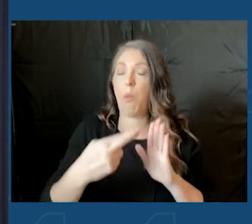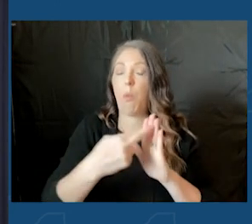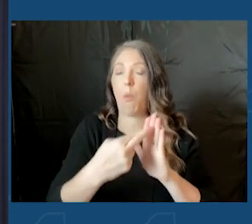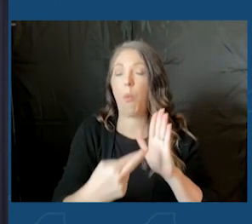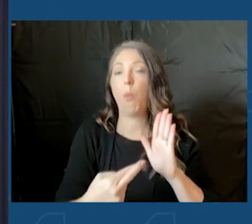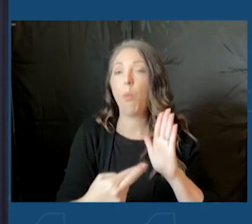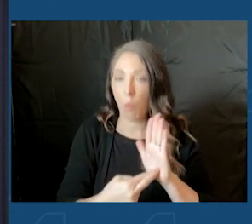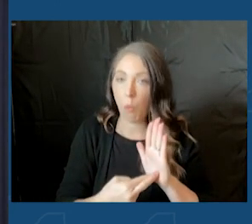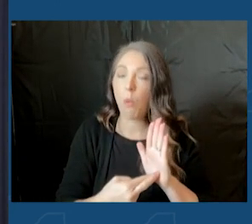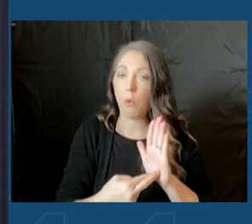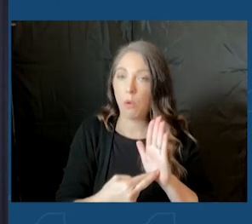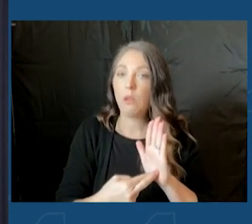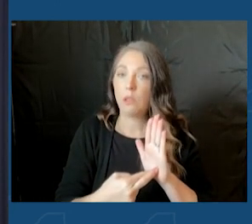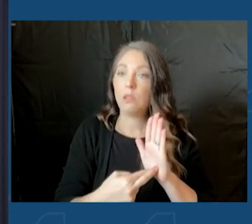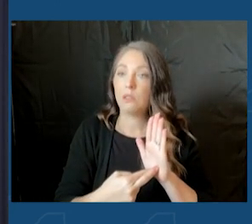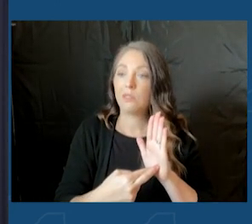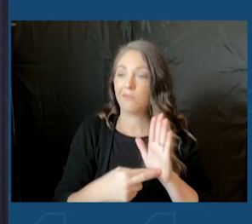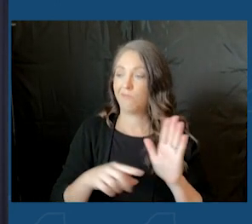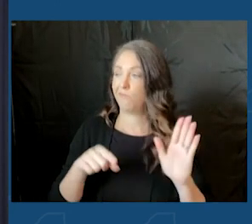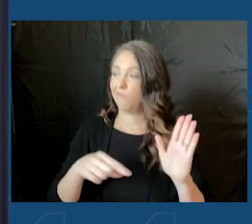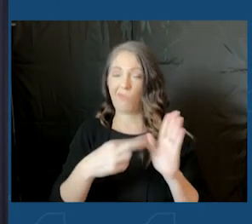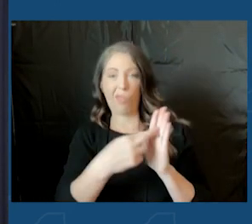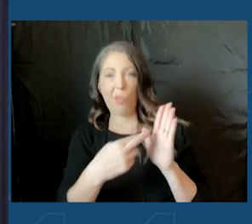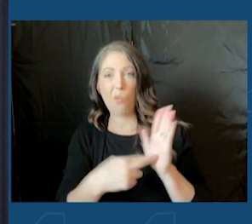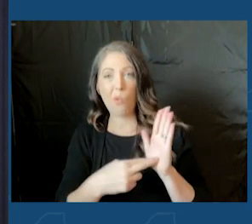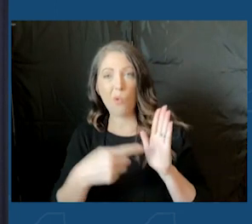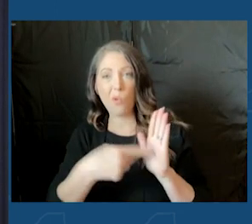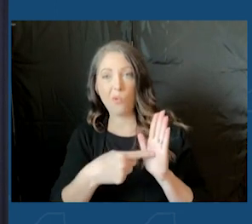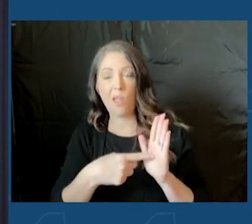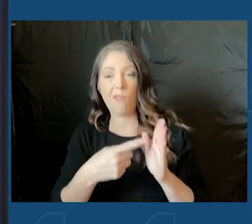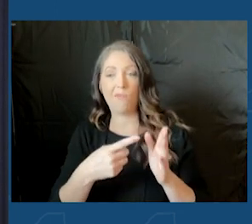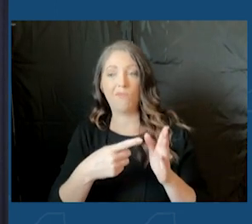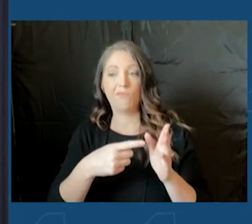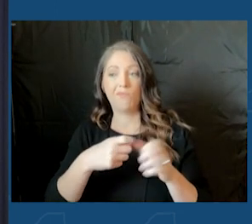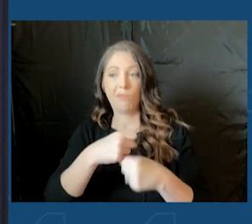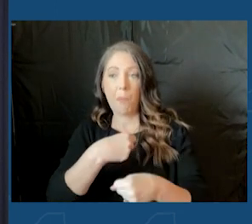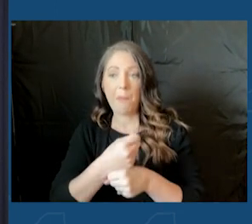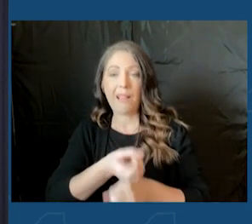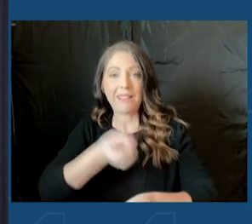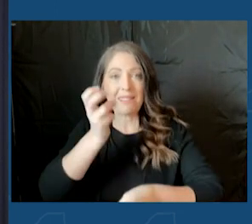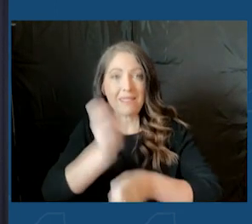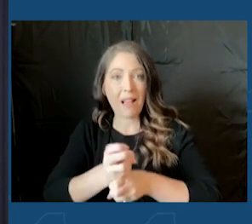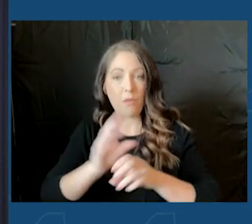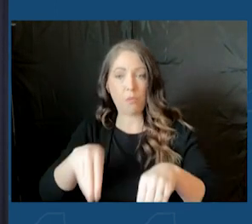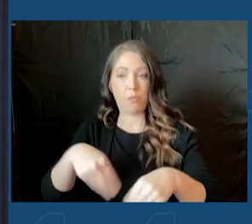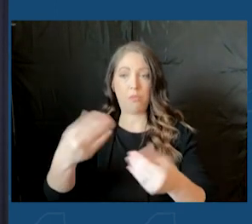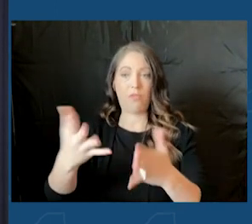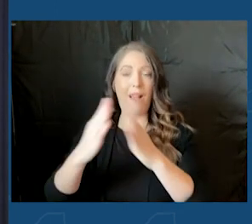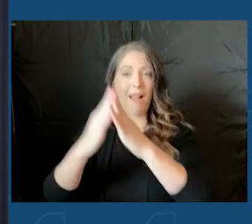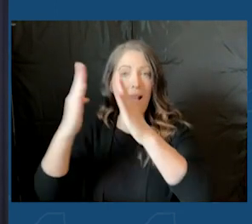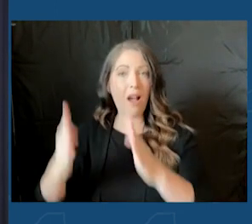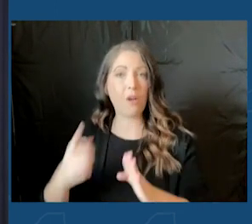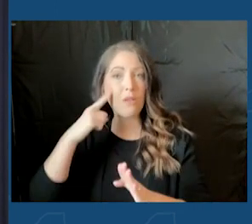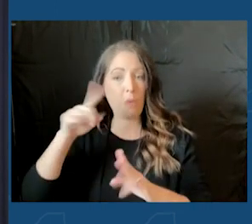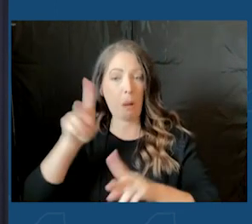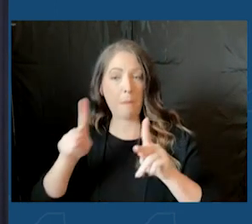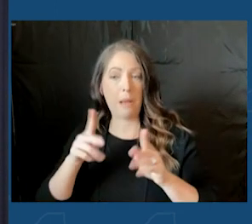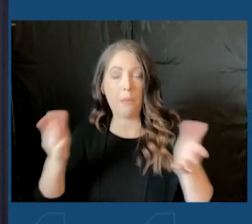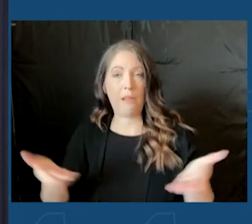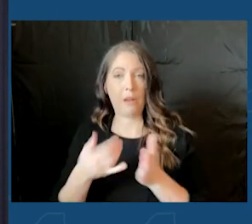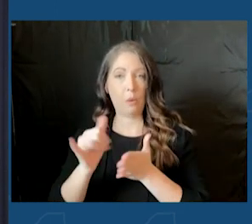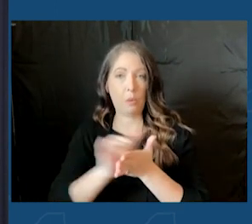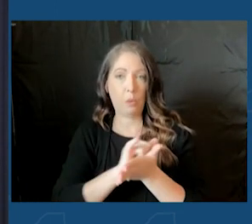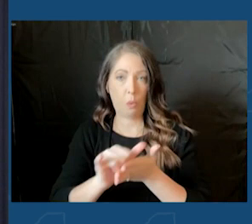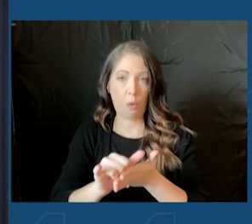have made it more difficult for us to provide housing for people in our state. We know that we